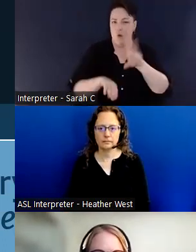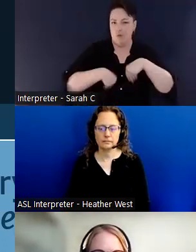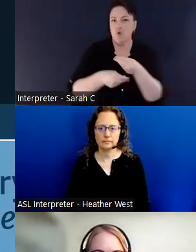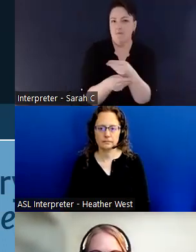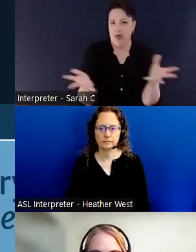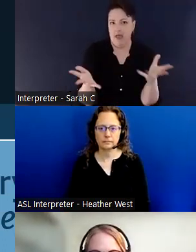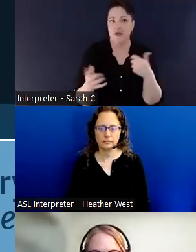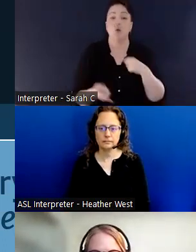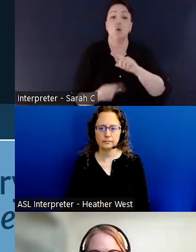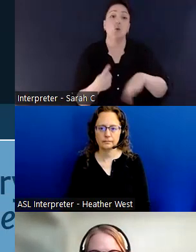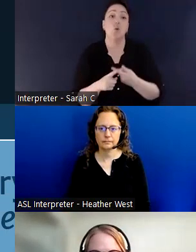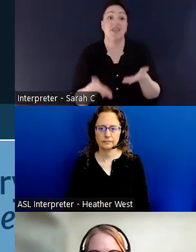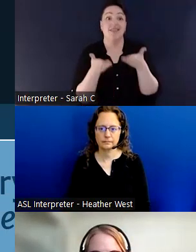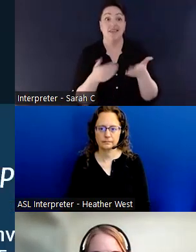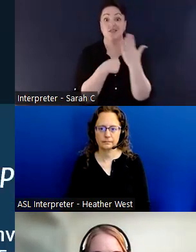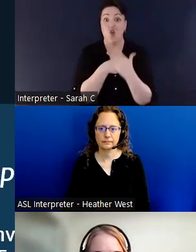call.